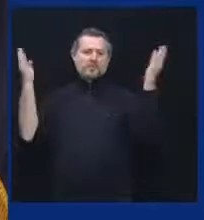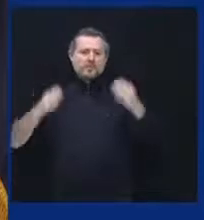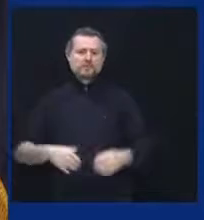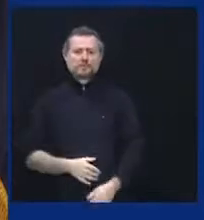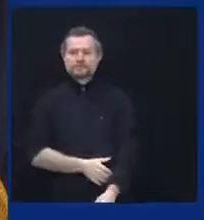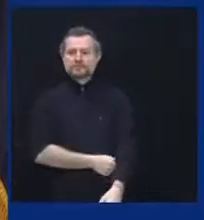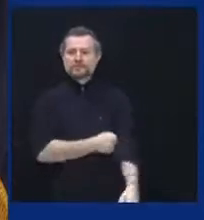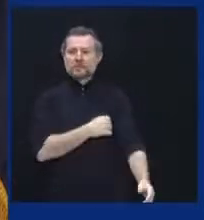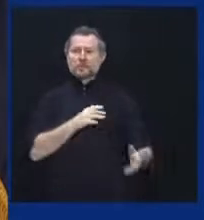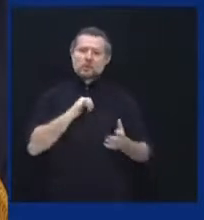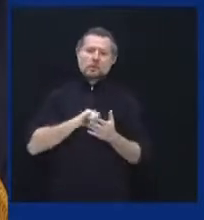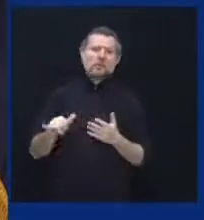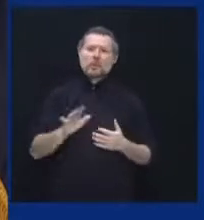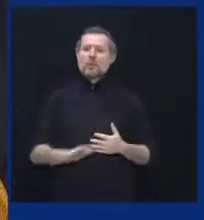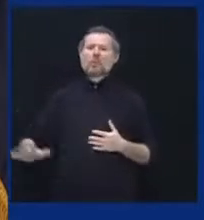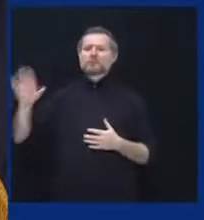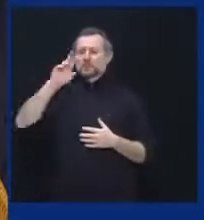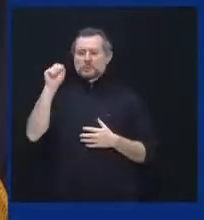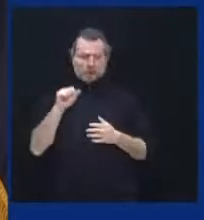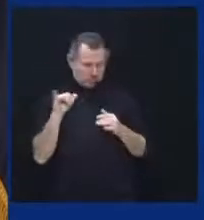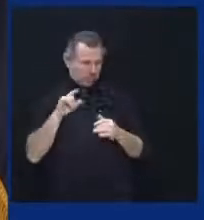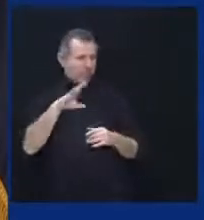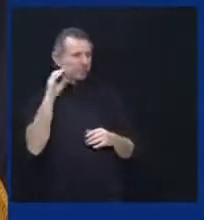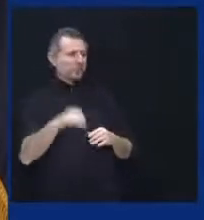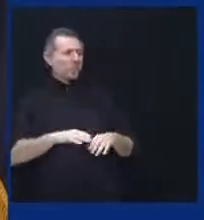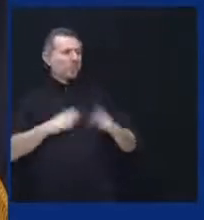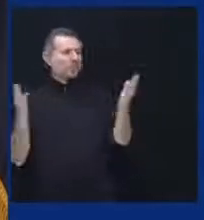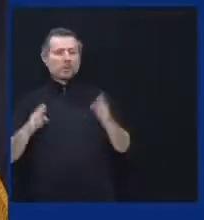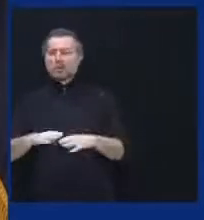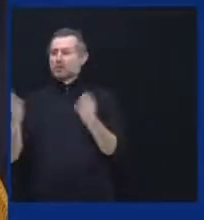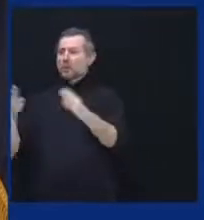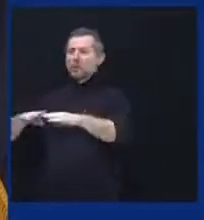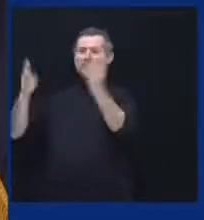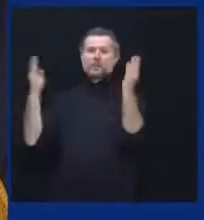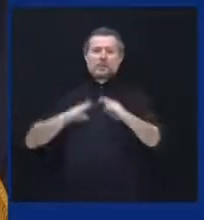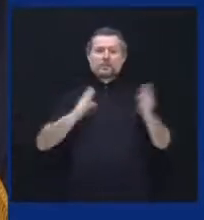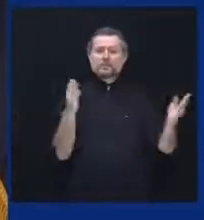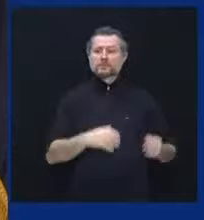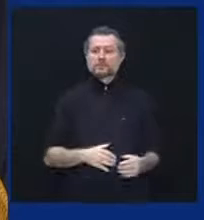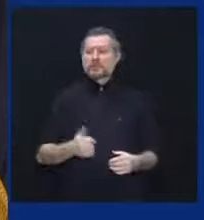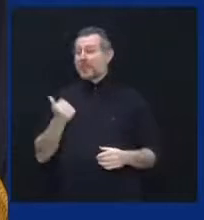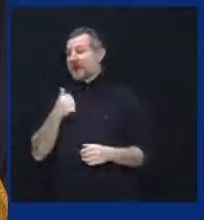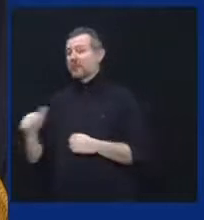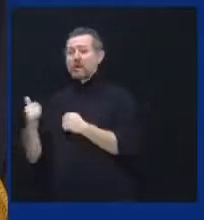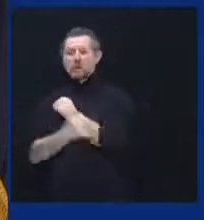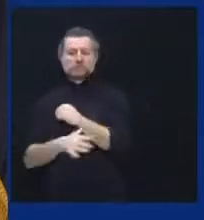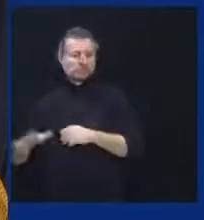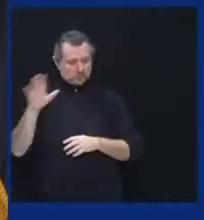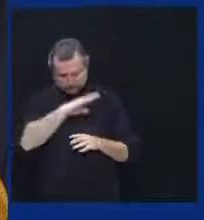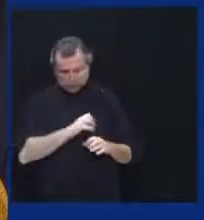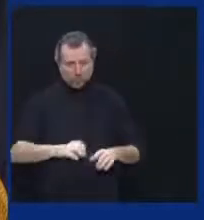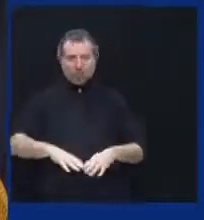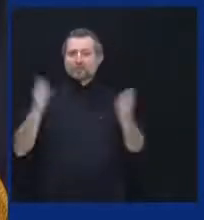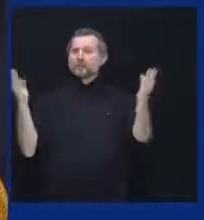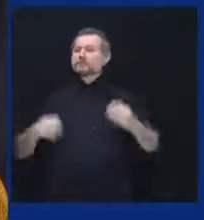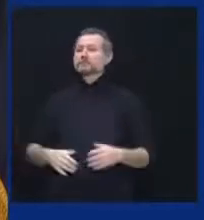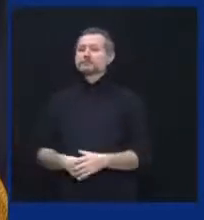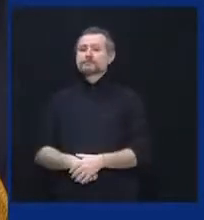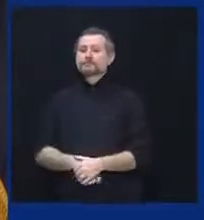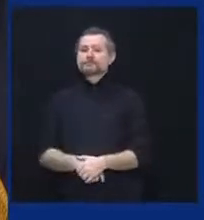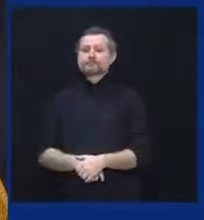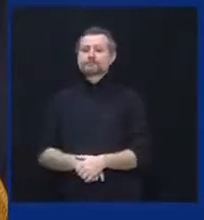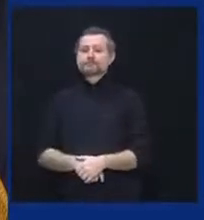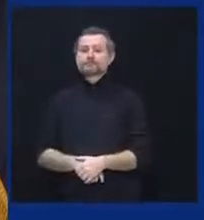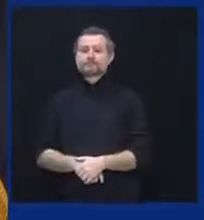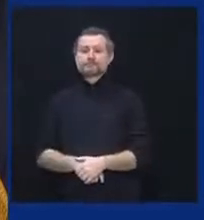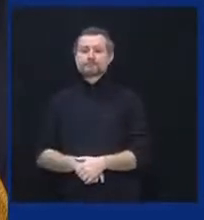country. That's true for every country on the globe. If you ask people, well, do you